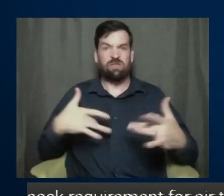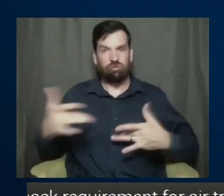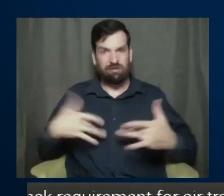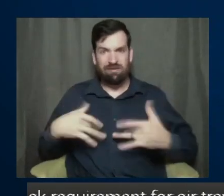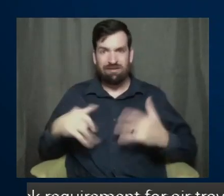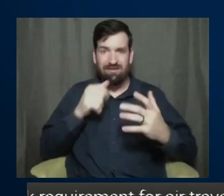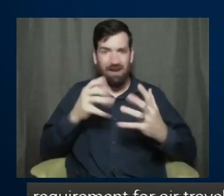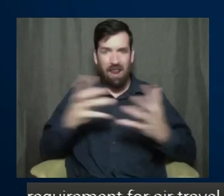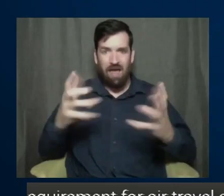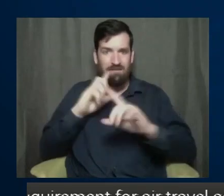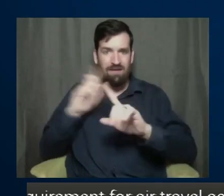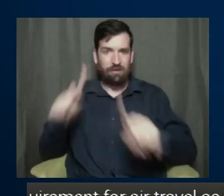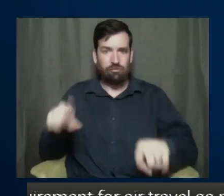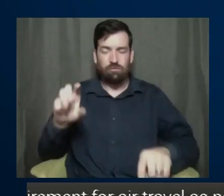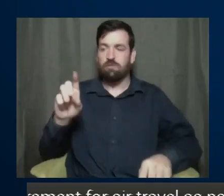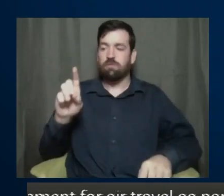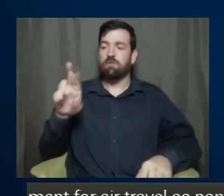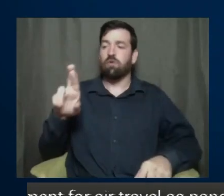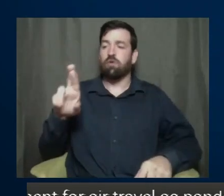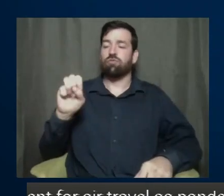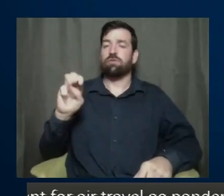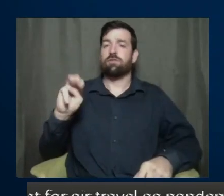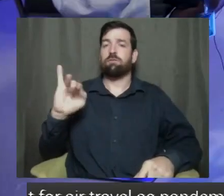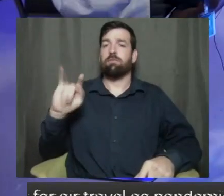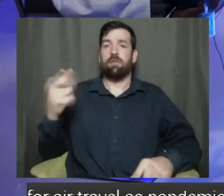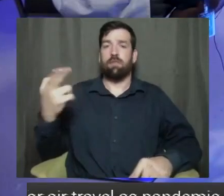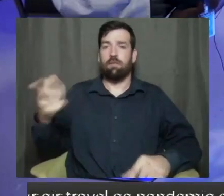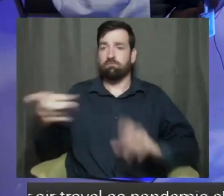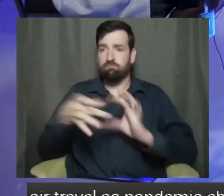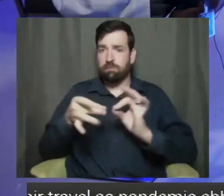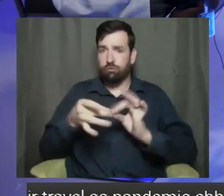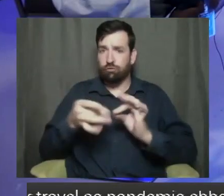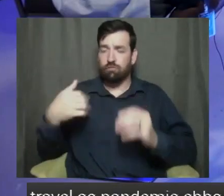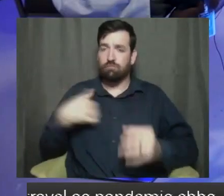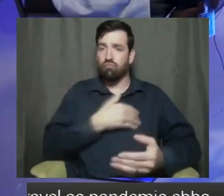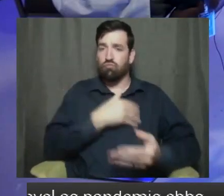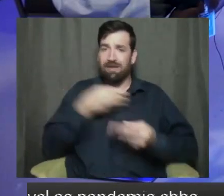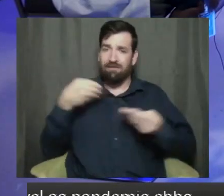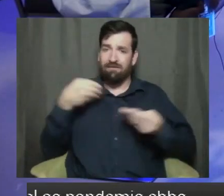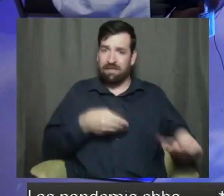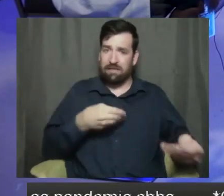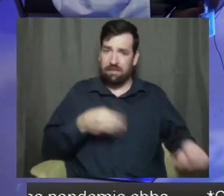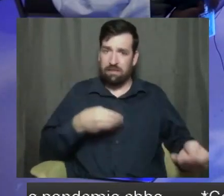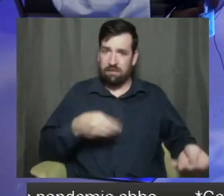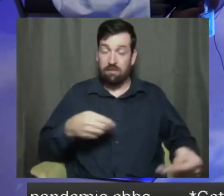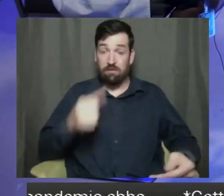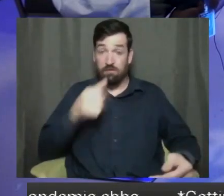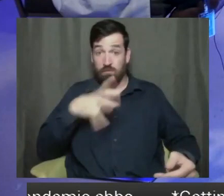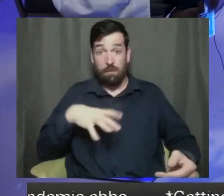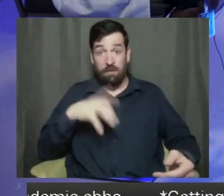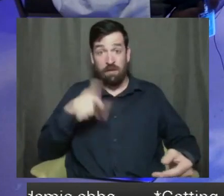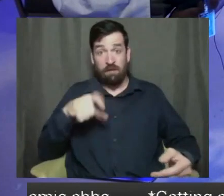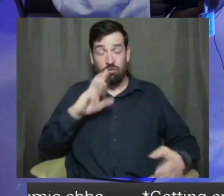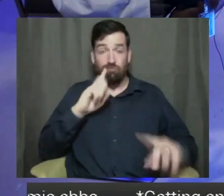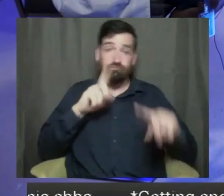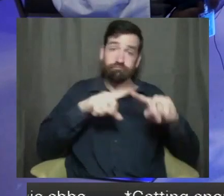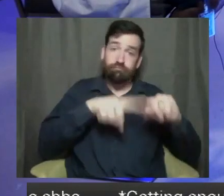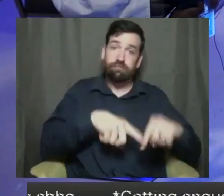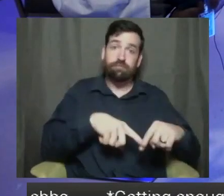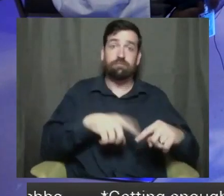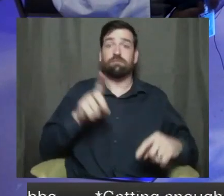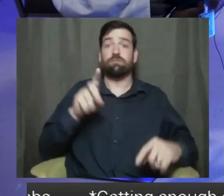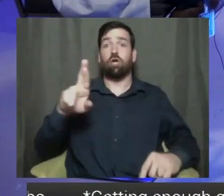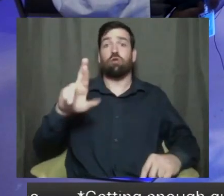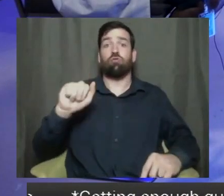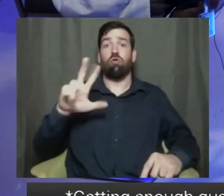Dr. Smith, I want to bring you in because you say breastfeeding, which is where women are going to have to turn to. And Dr. Ault, I want to talk a little bit more about